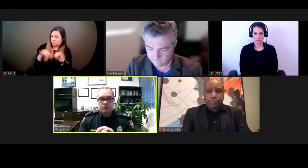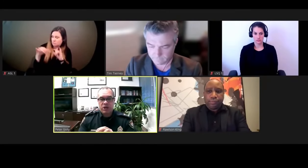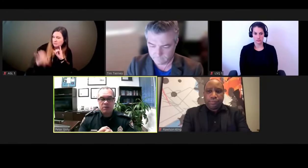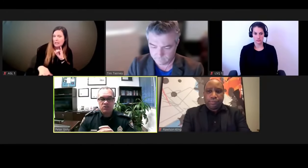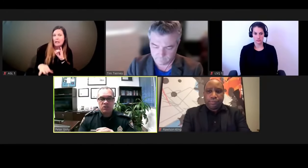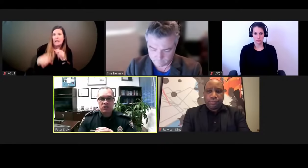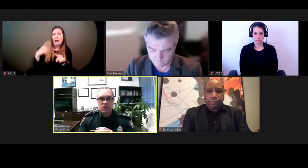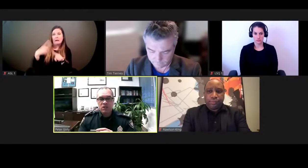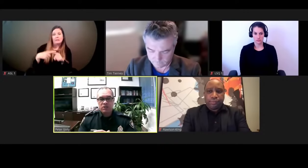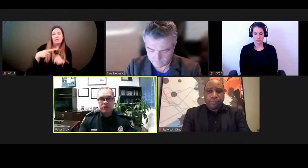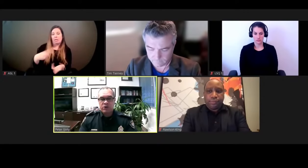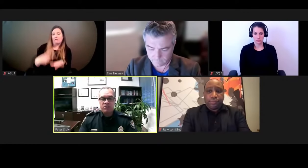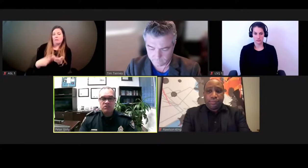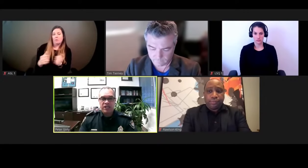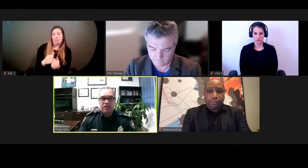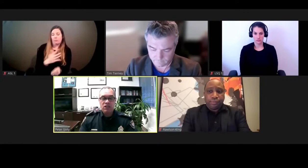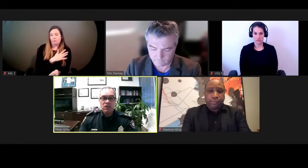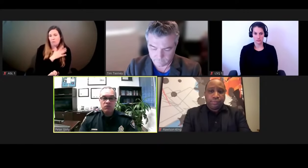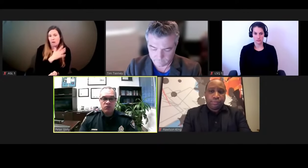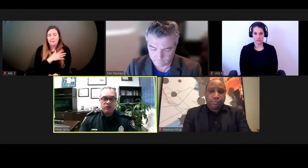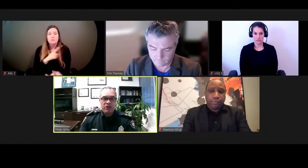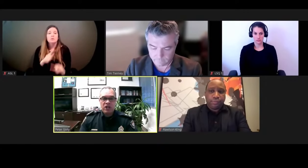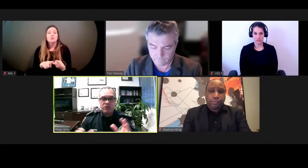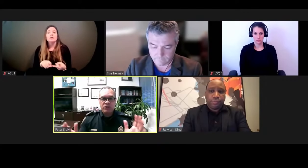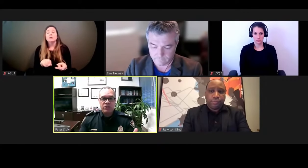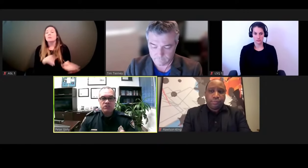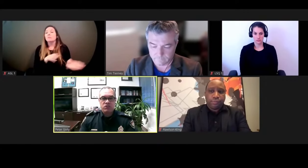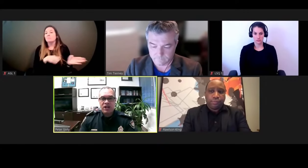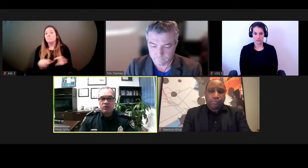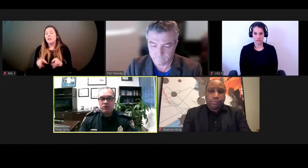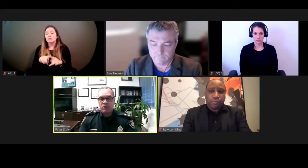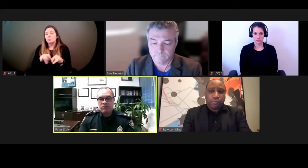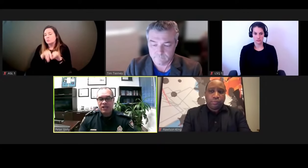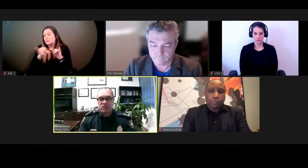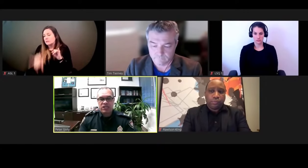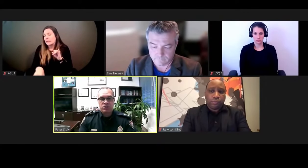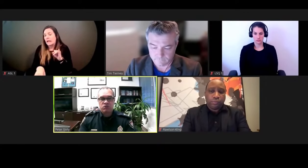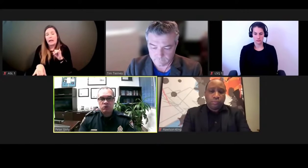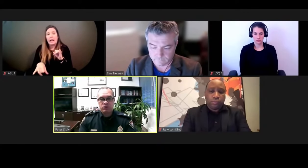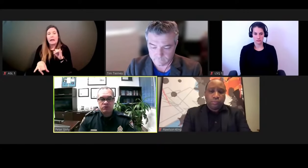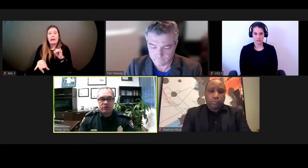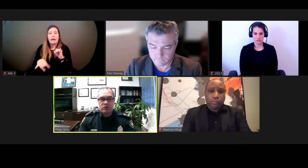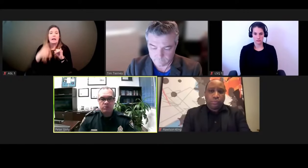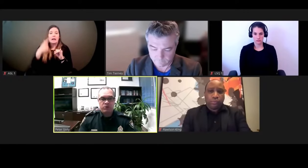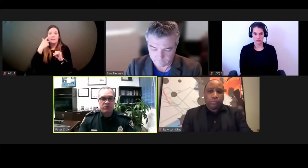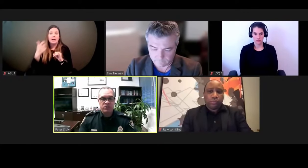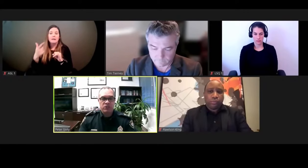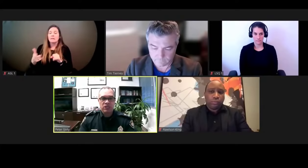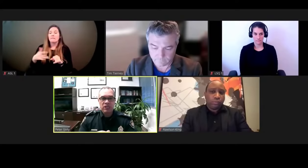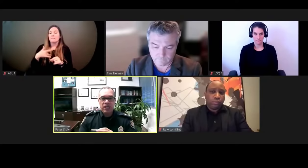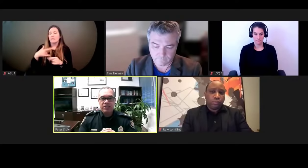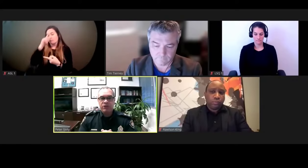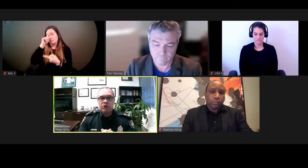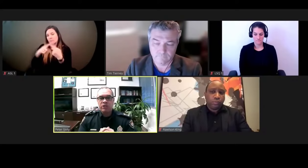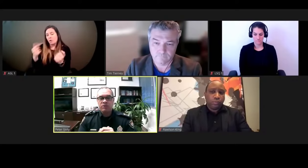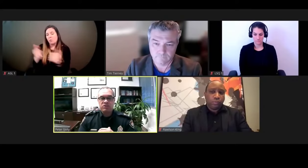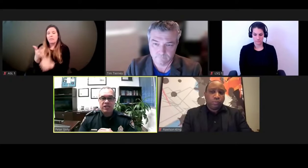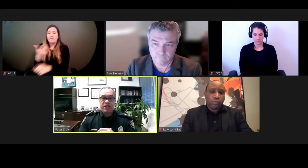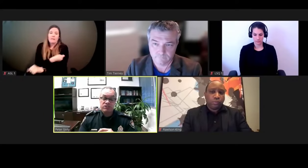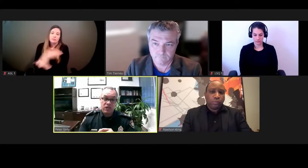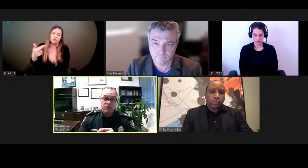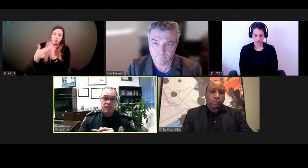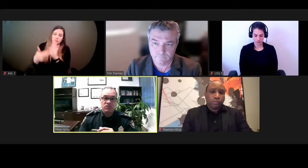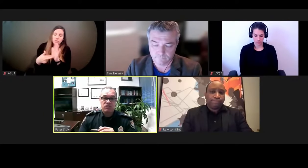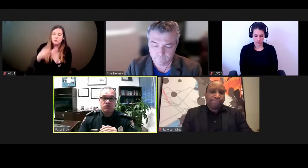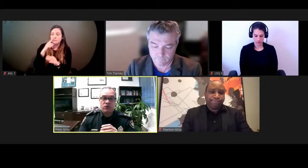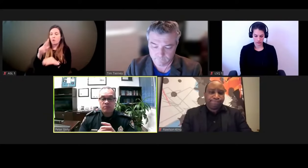the Prime Minister. They were going to be staying for varying other degrees around vaccination rules, federal and provincial. And they were going to be staying